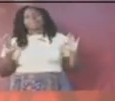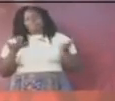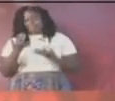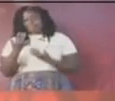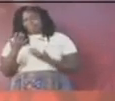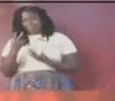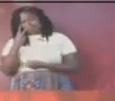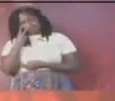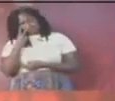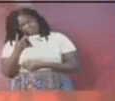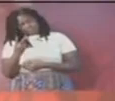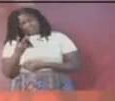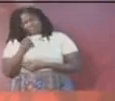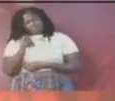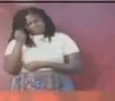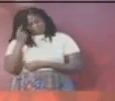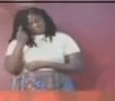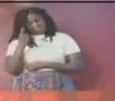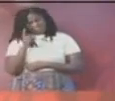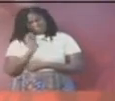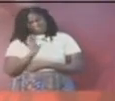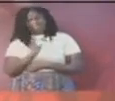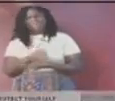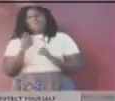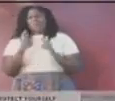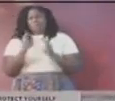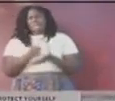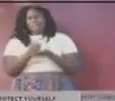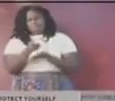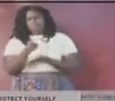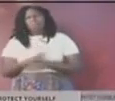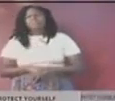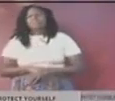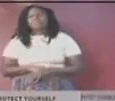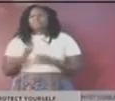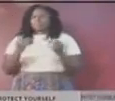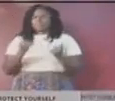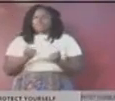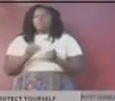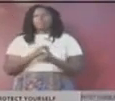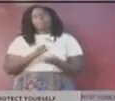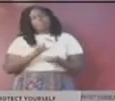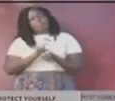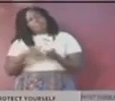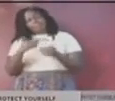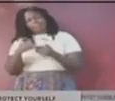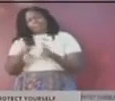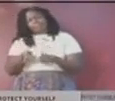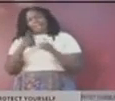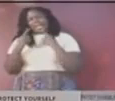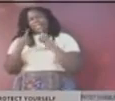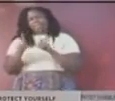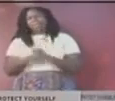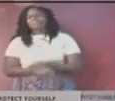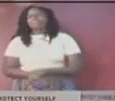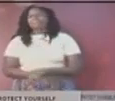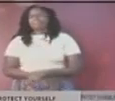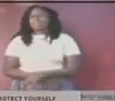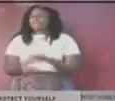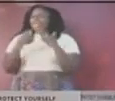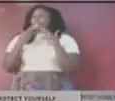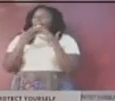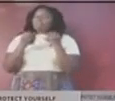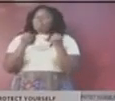of factors. So I hope that clarifies a little bit. I'm going to turn you over to Al. Thank you very much. And